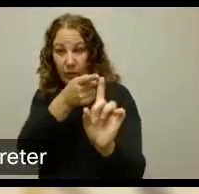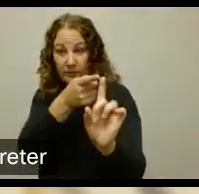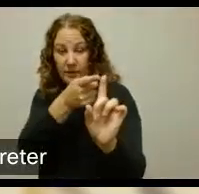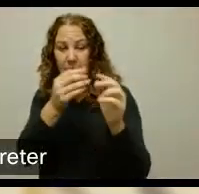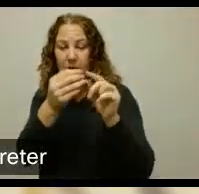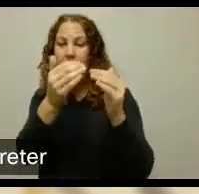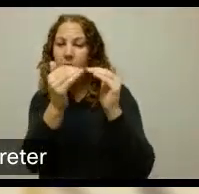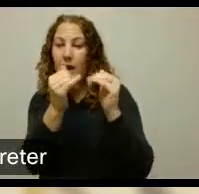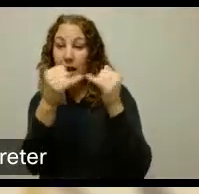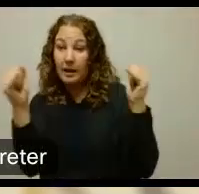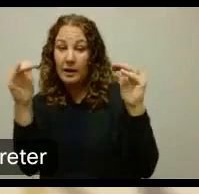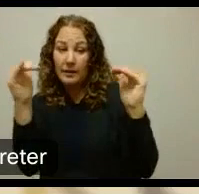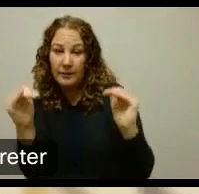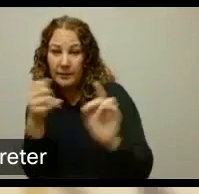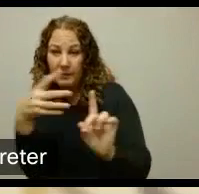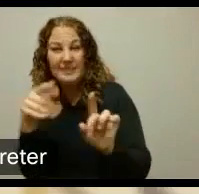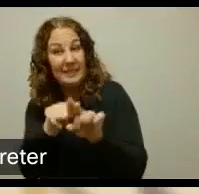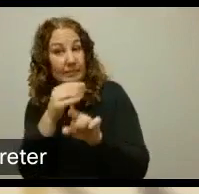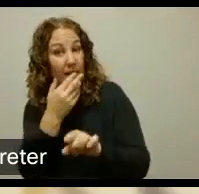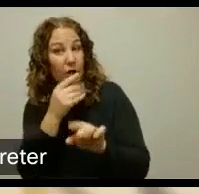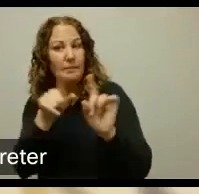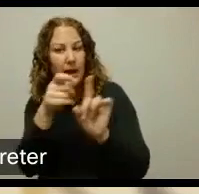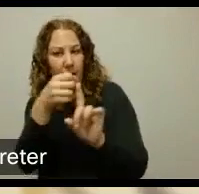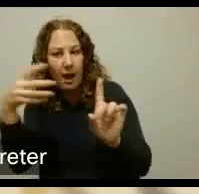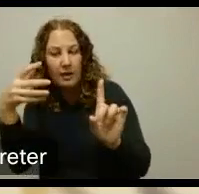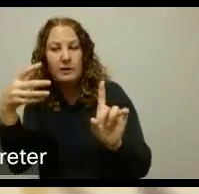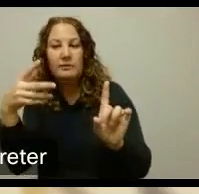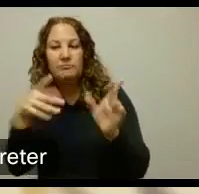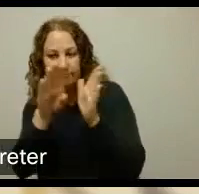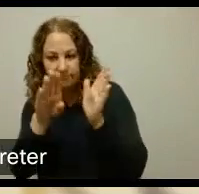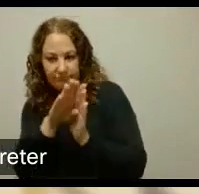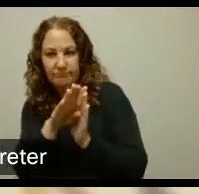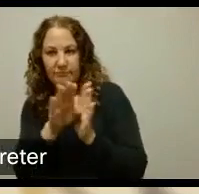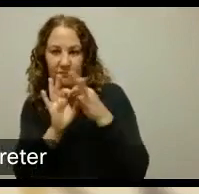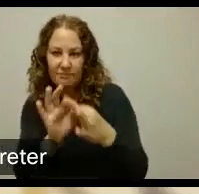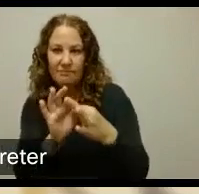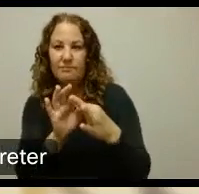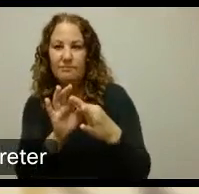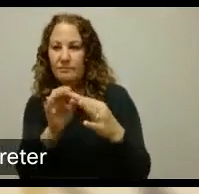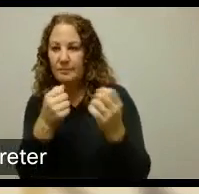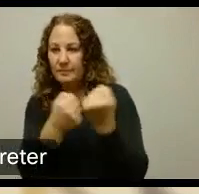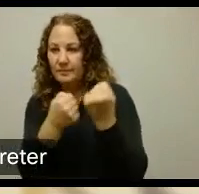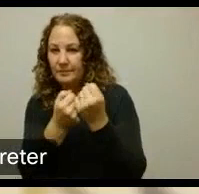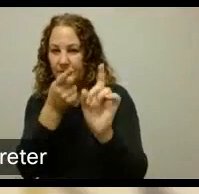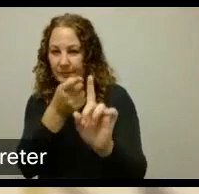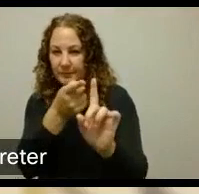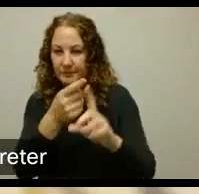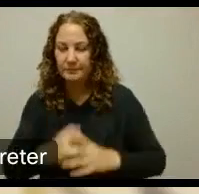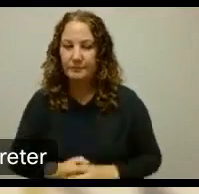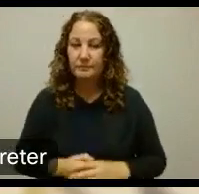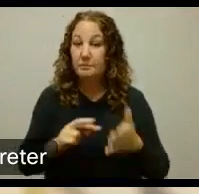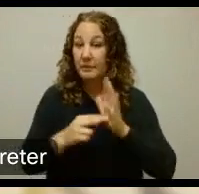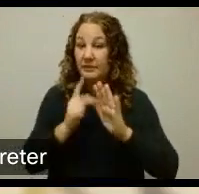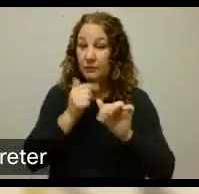that follows it in the same color is the development of that supporting point, right? So in each of these cases, the